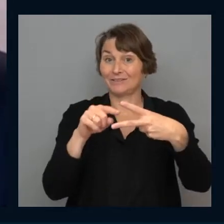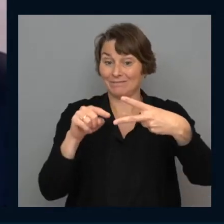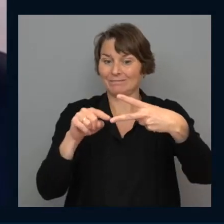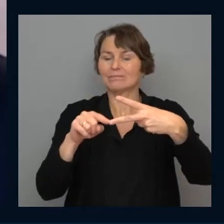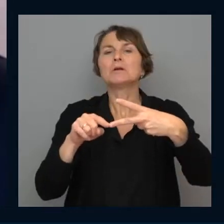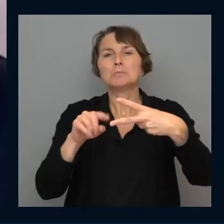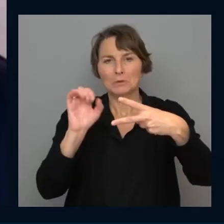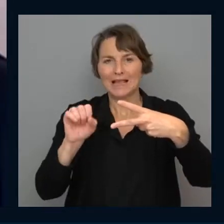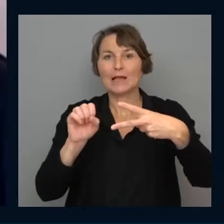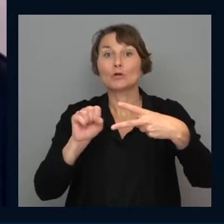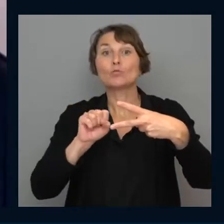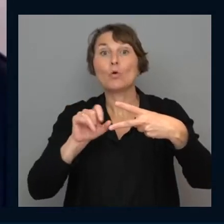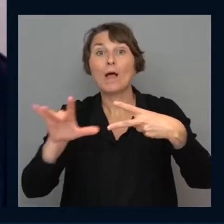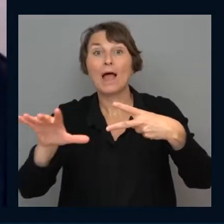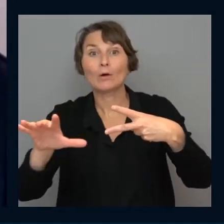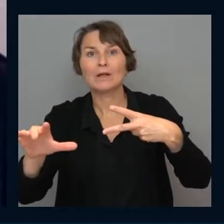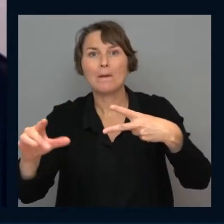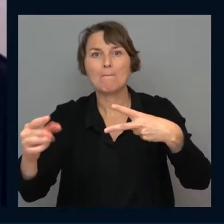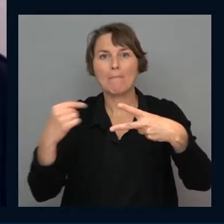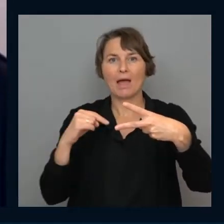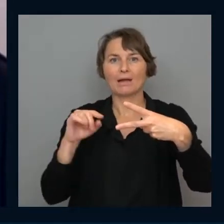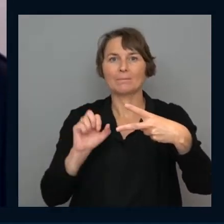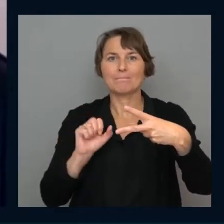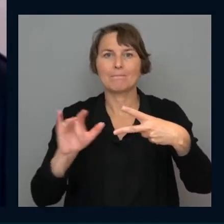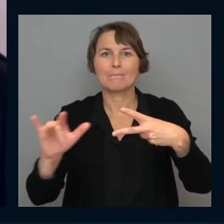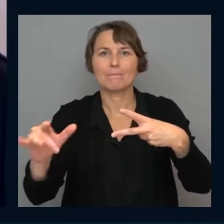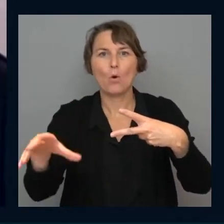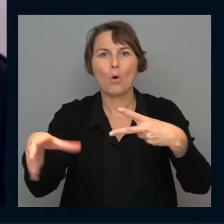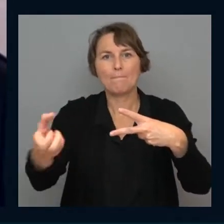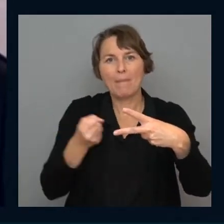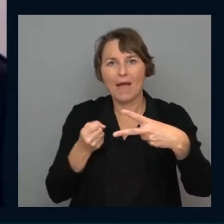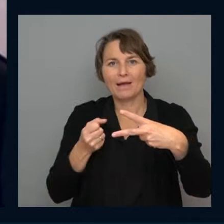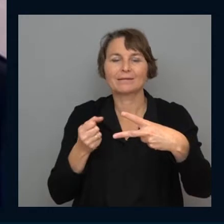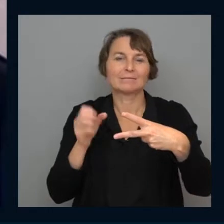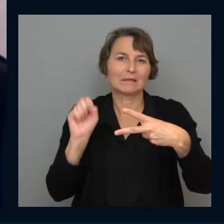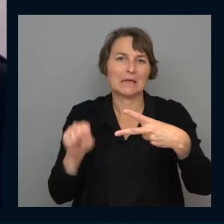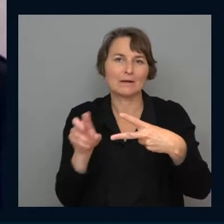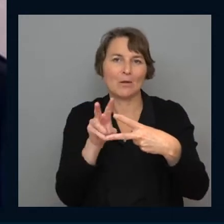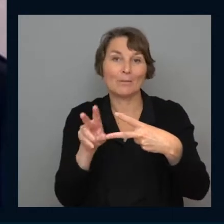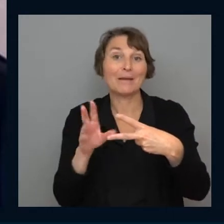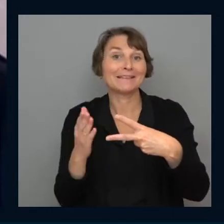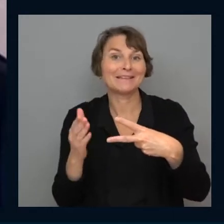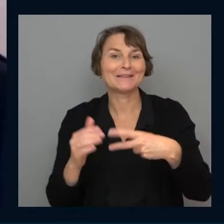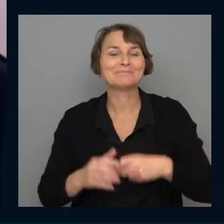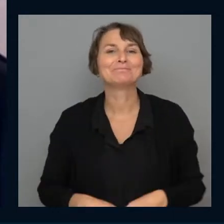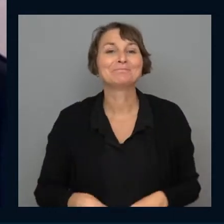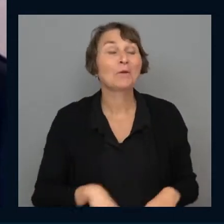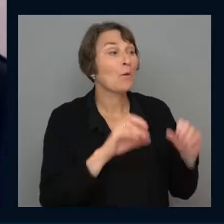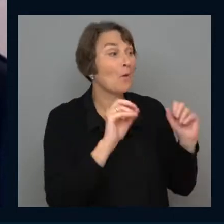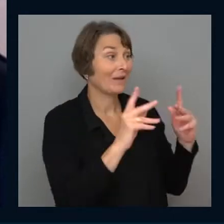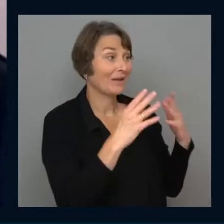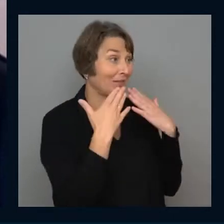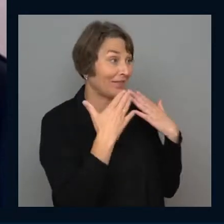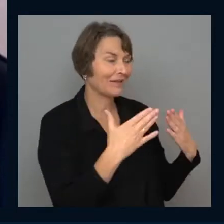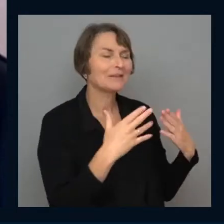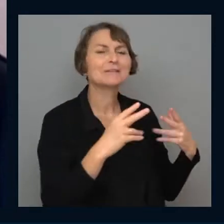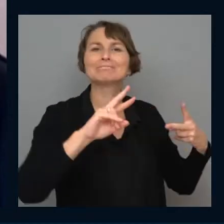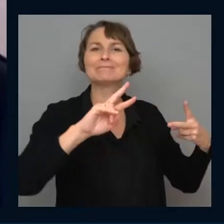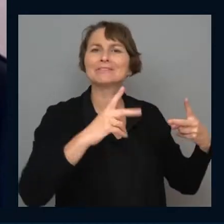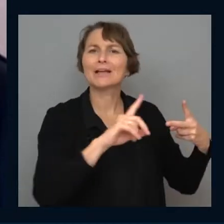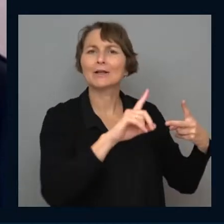then roll back quite easily. Okay, thank you. The second question is from